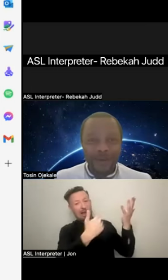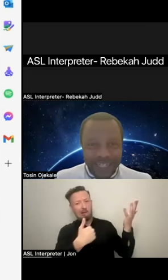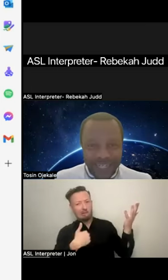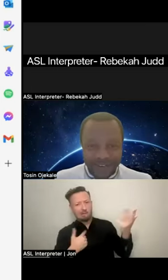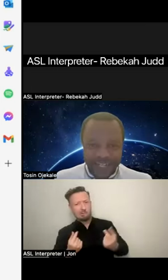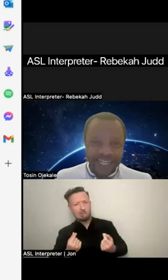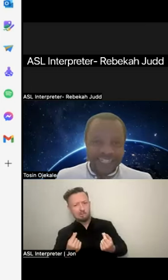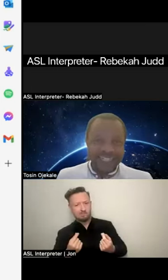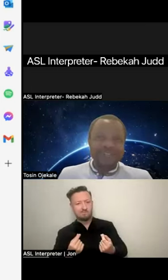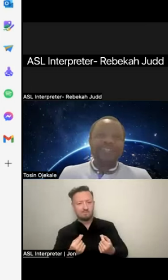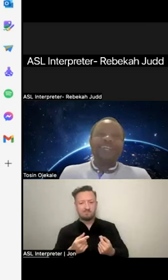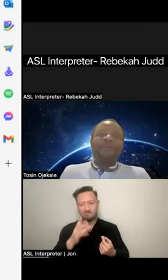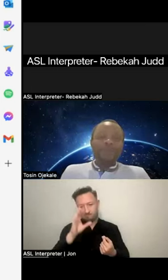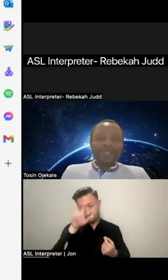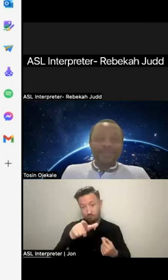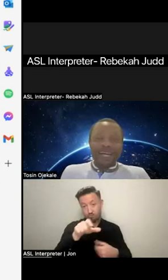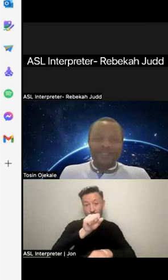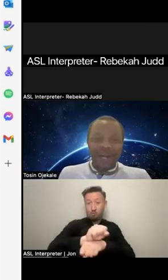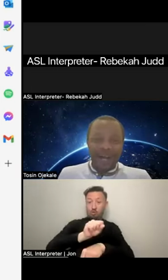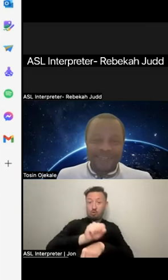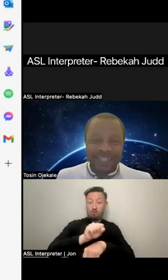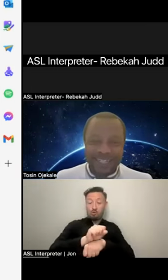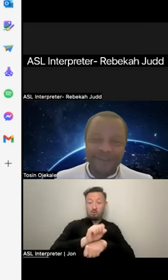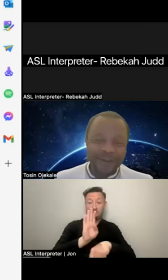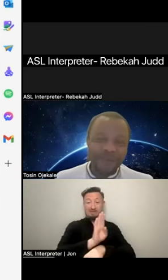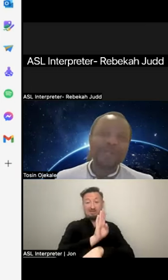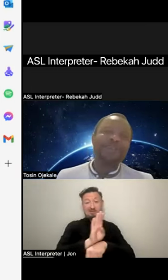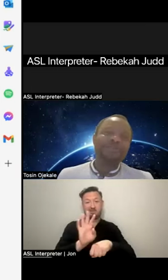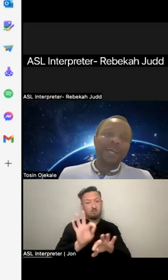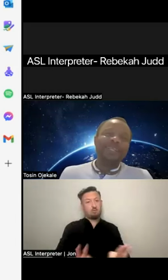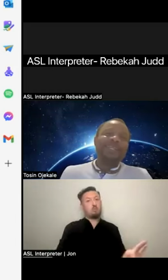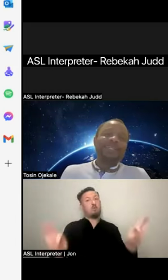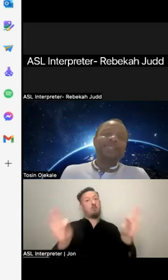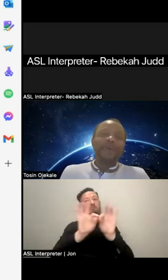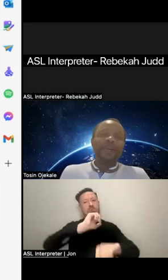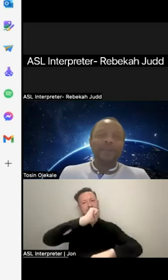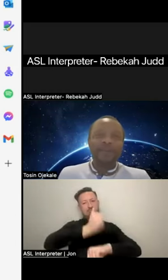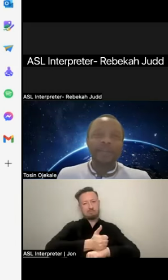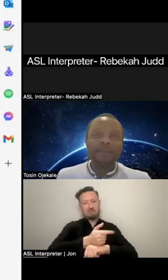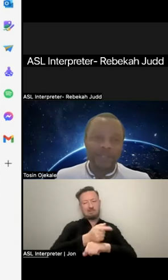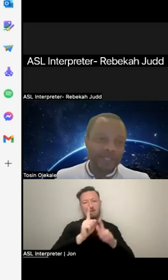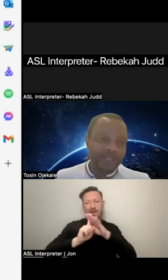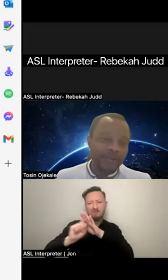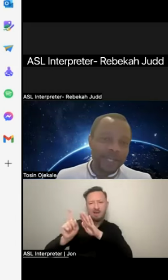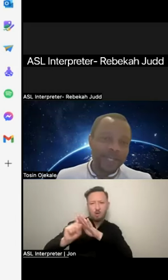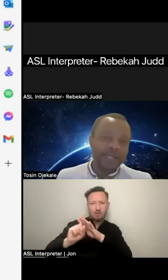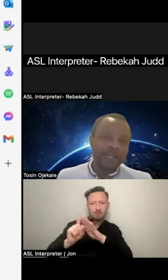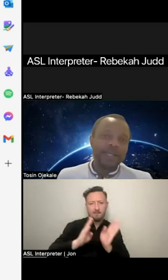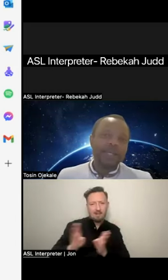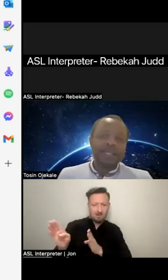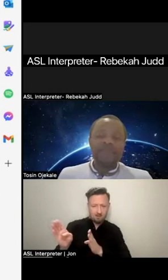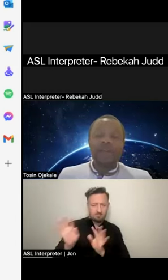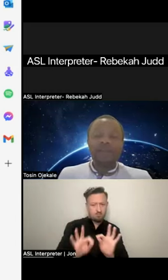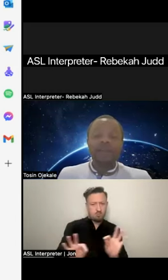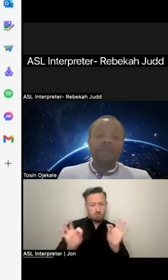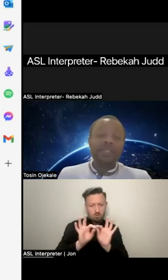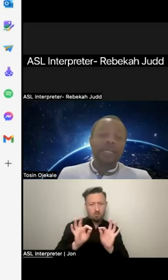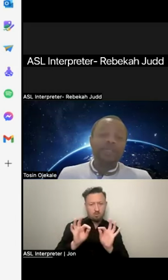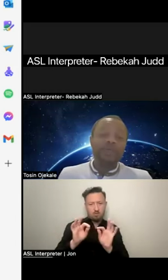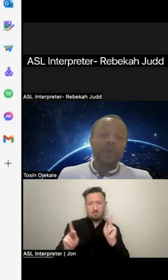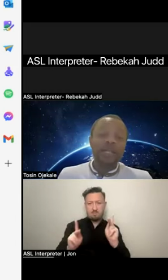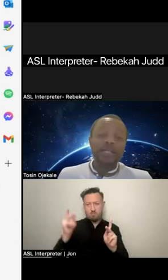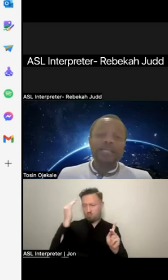you work in an organization, make sure that you have this evacuation plan. It is very, very important, okay? It is very, very